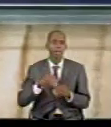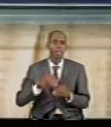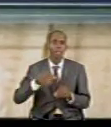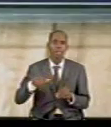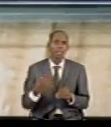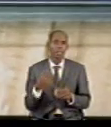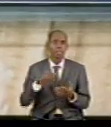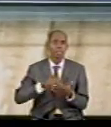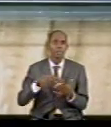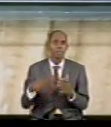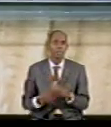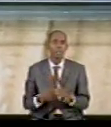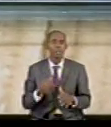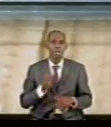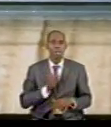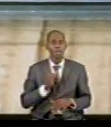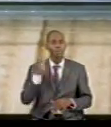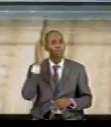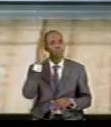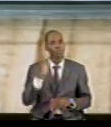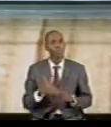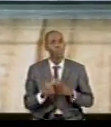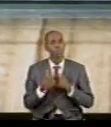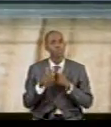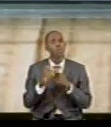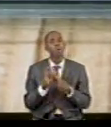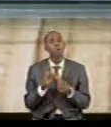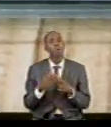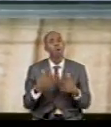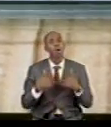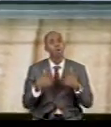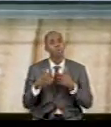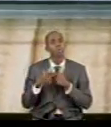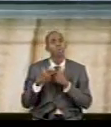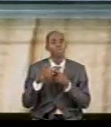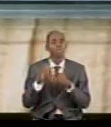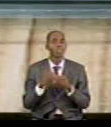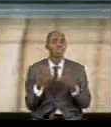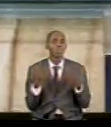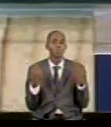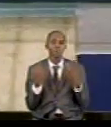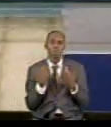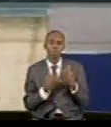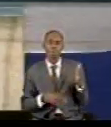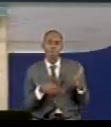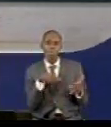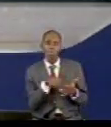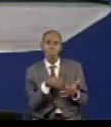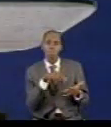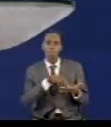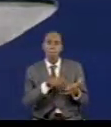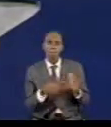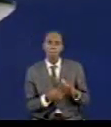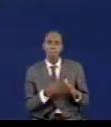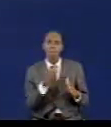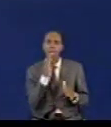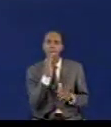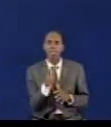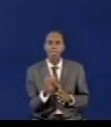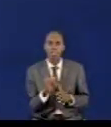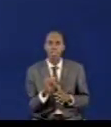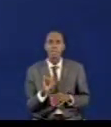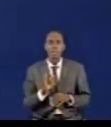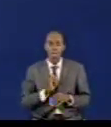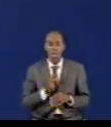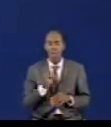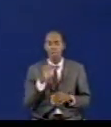I should run or drawn in vain. What he meant is, I believe I'm preaching